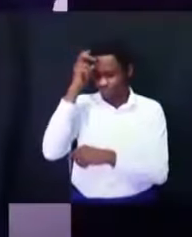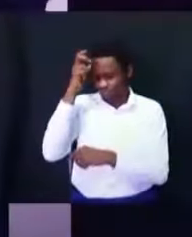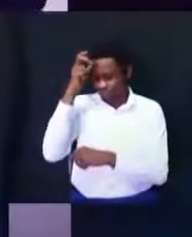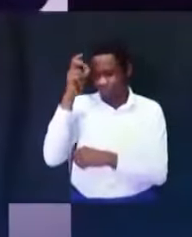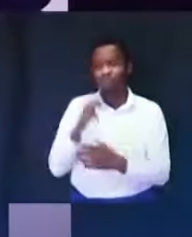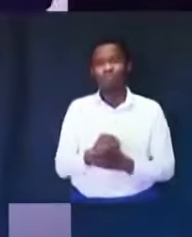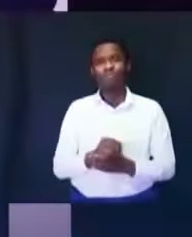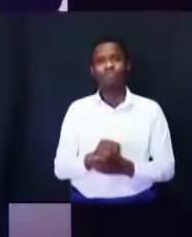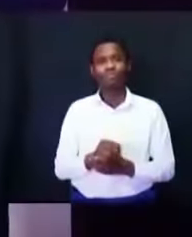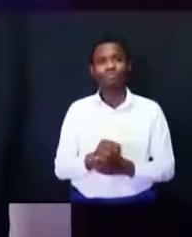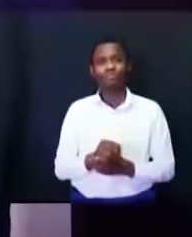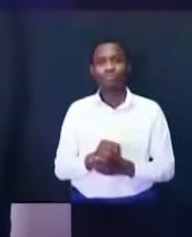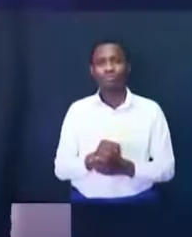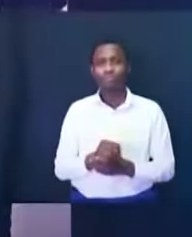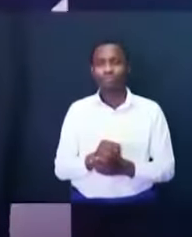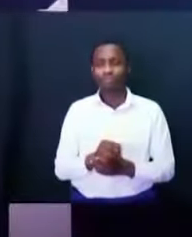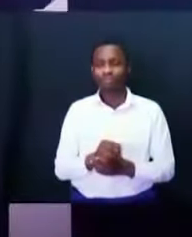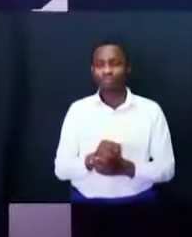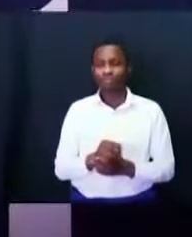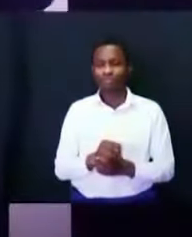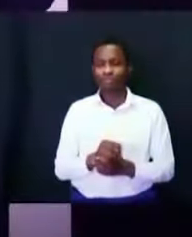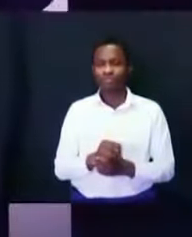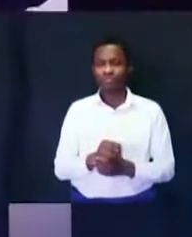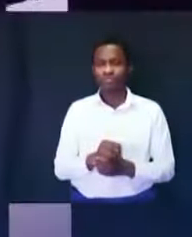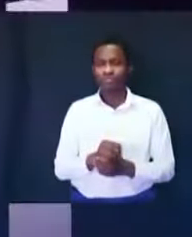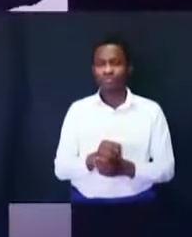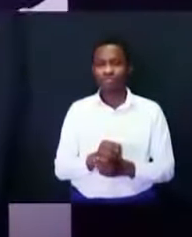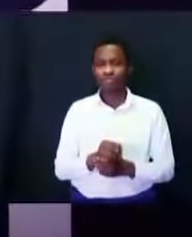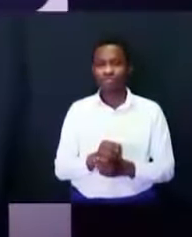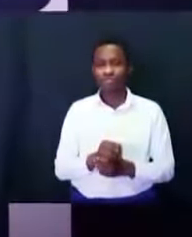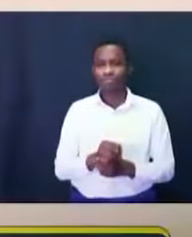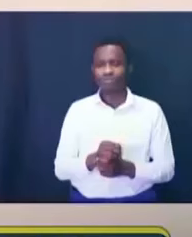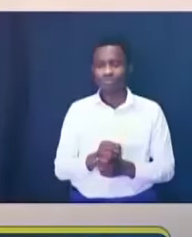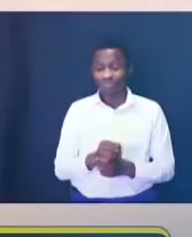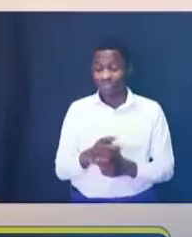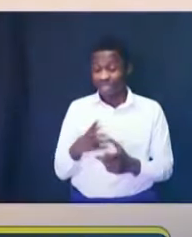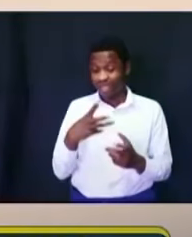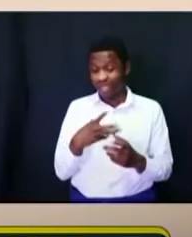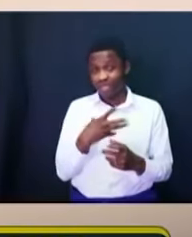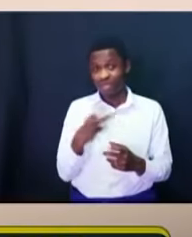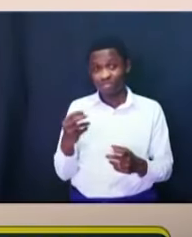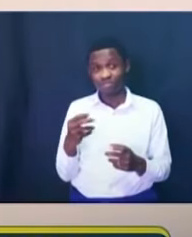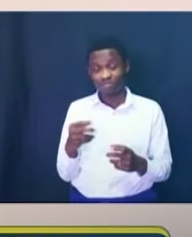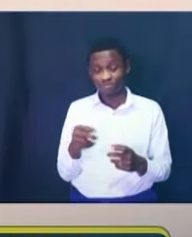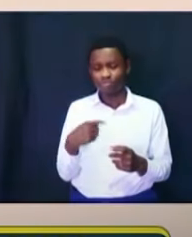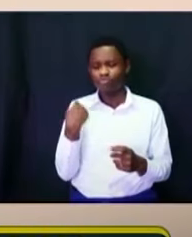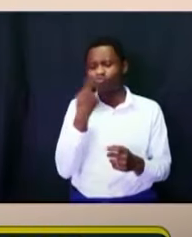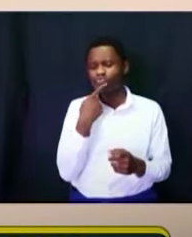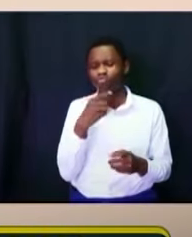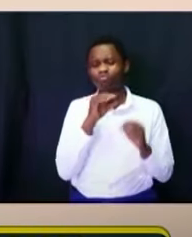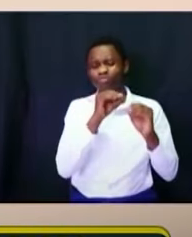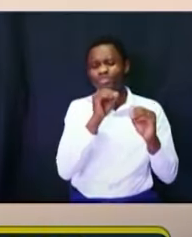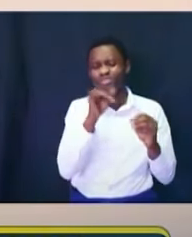Satan and the agent of these false teaching are human beings who are described as